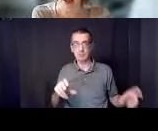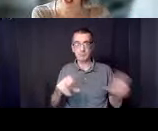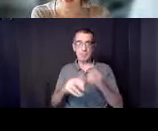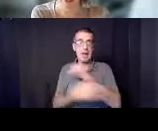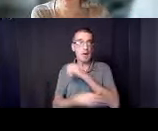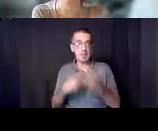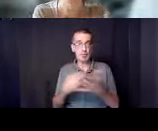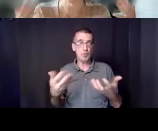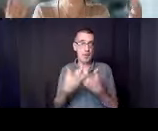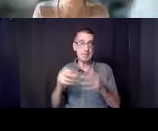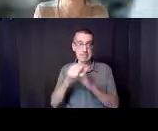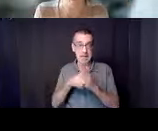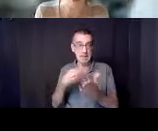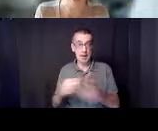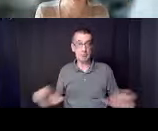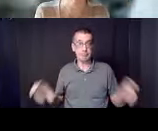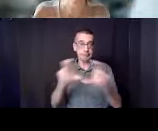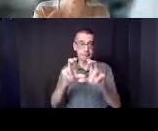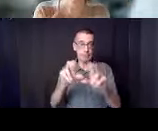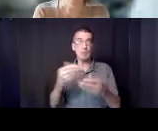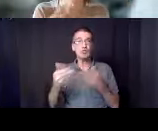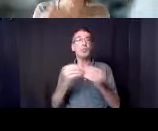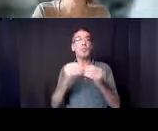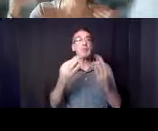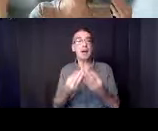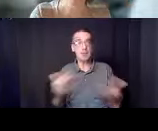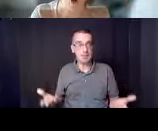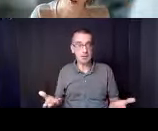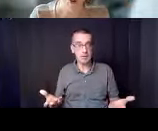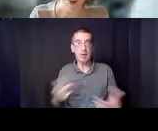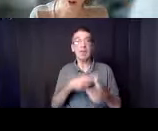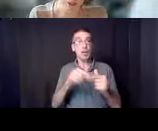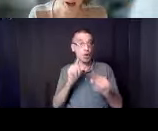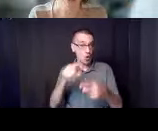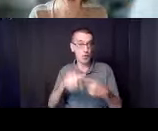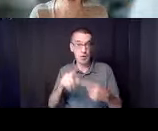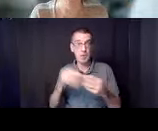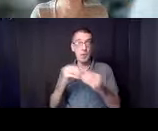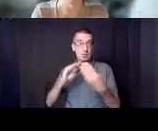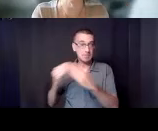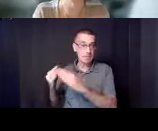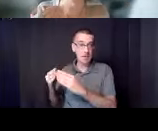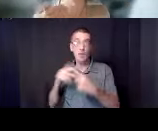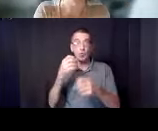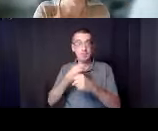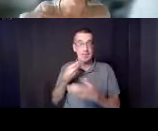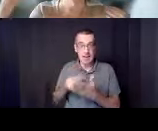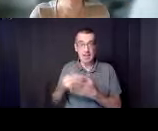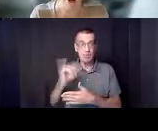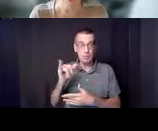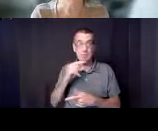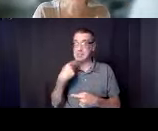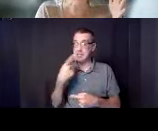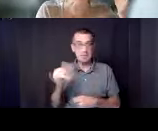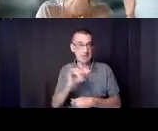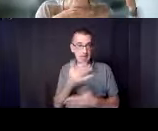to match the state money, and we can serve more families? And then even you could go to the municipalities that have received funding and say the